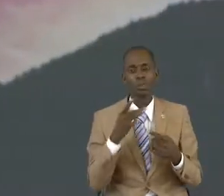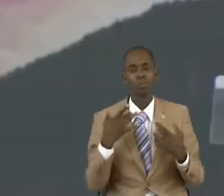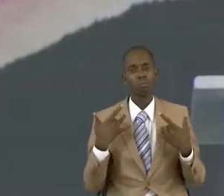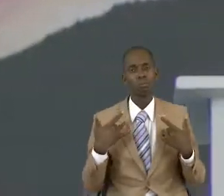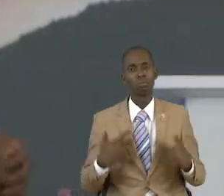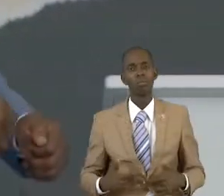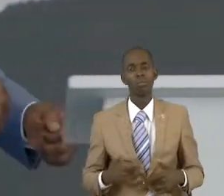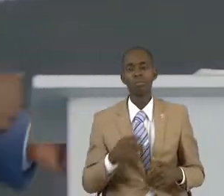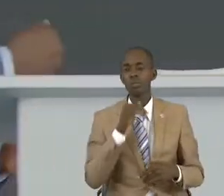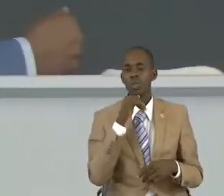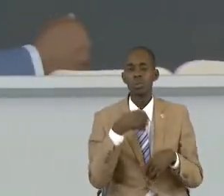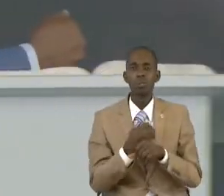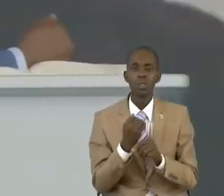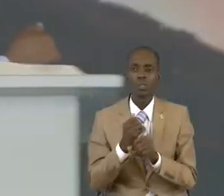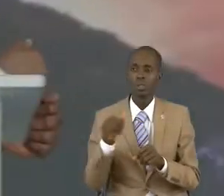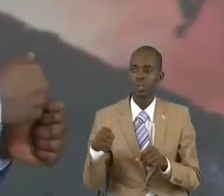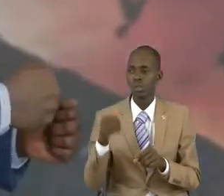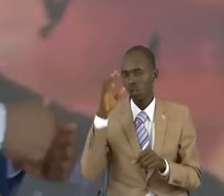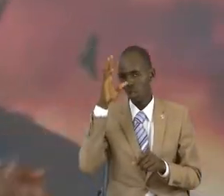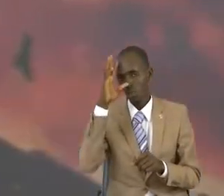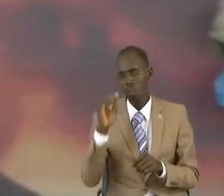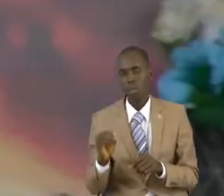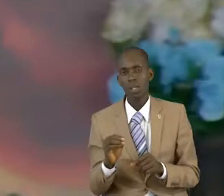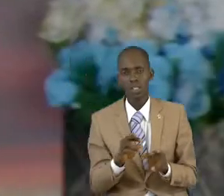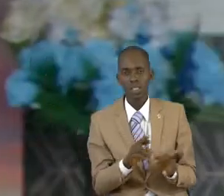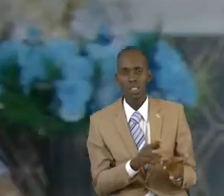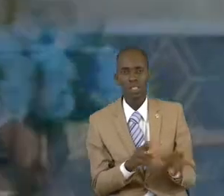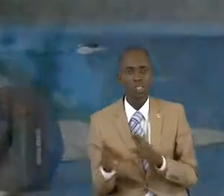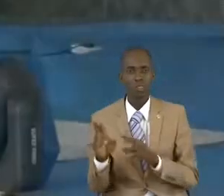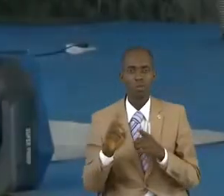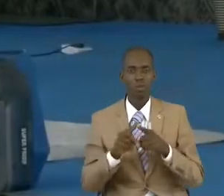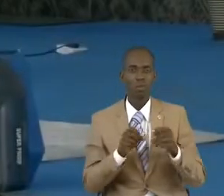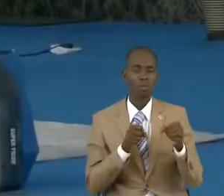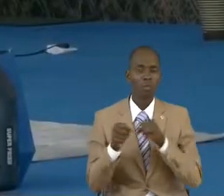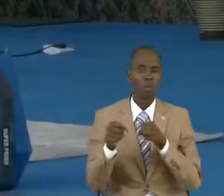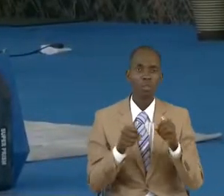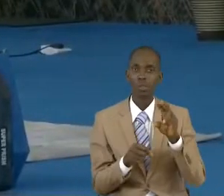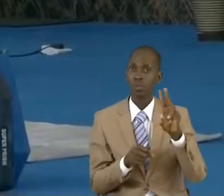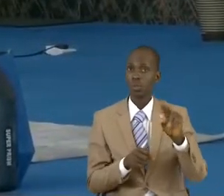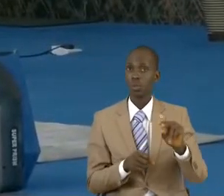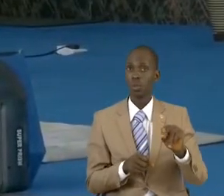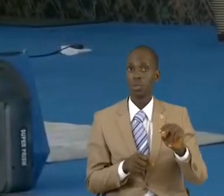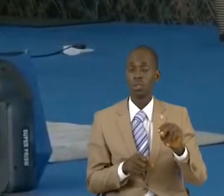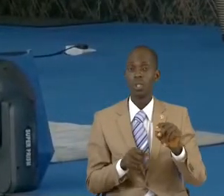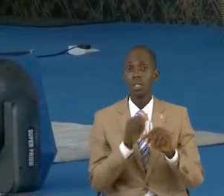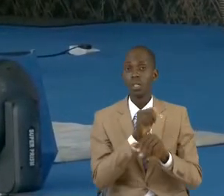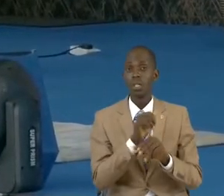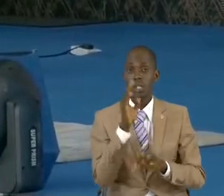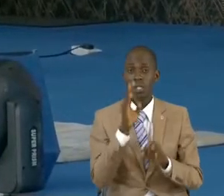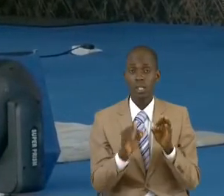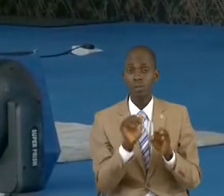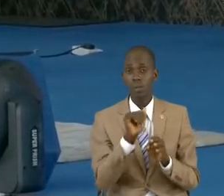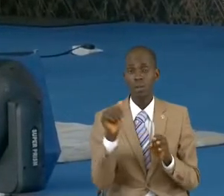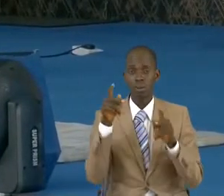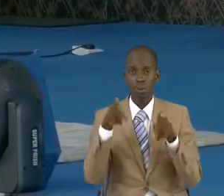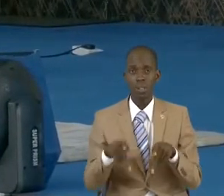make the other man get ready to fight. No, a person is on his way to